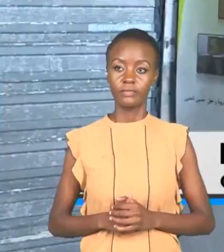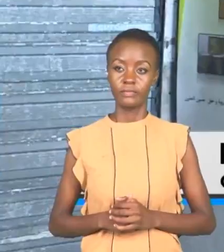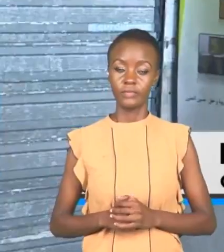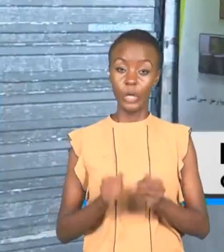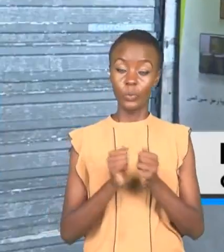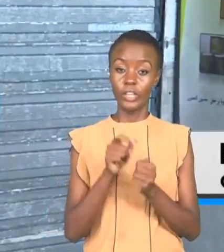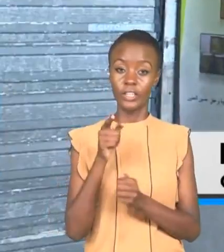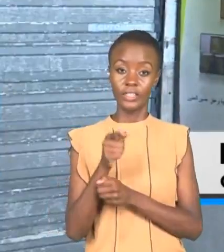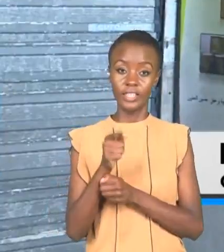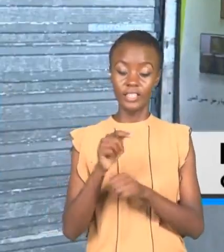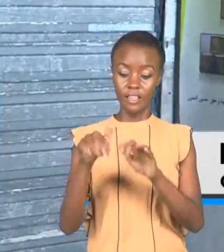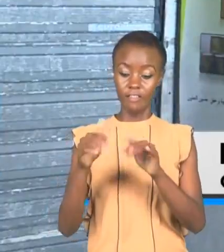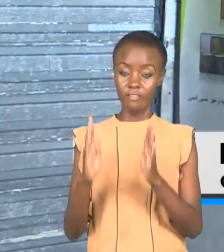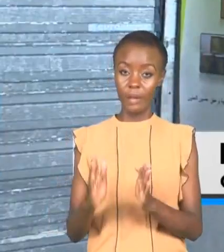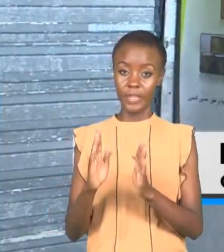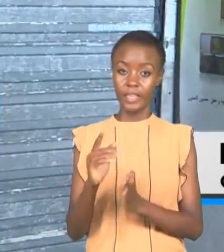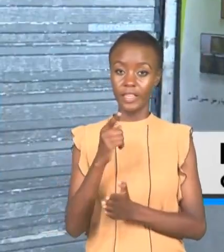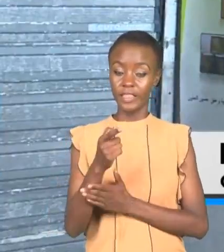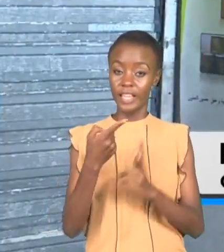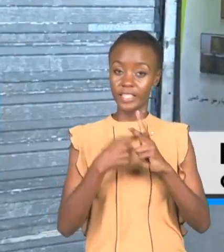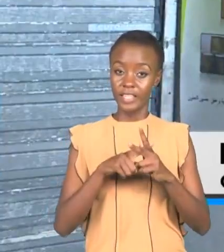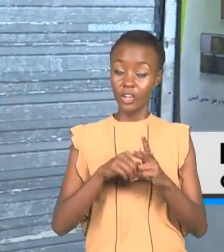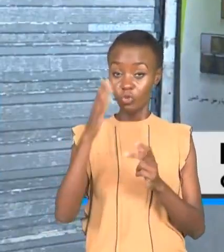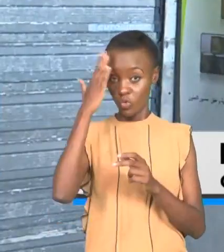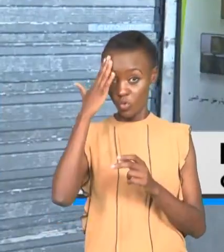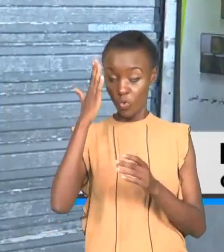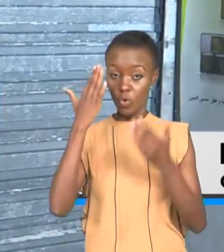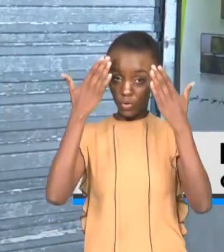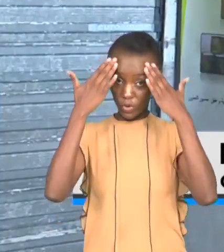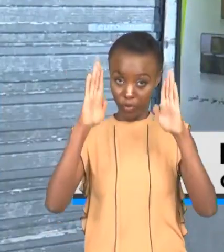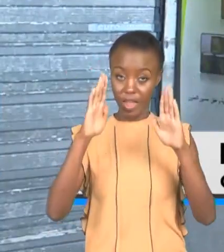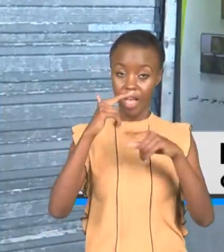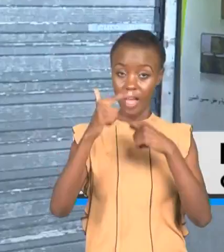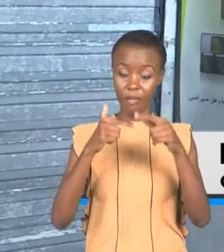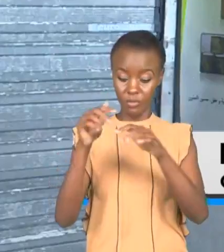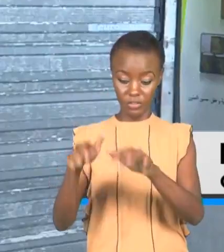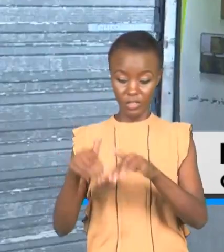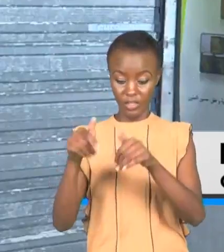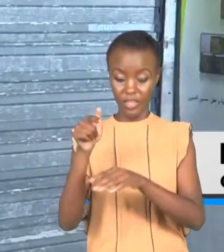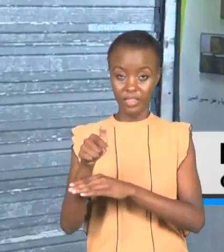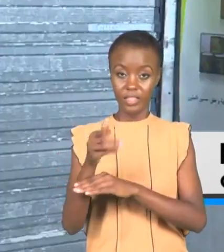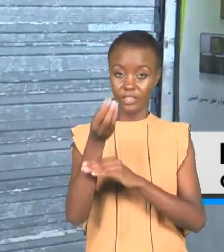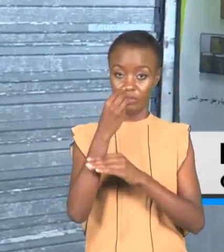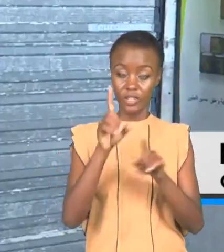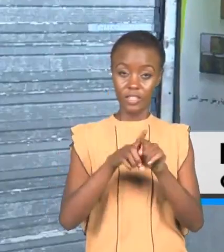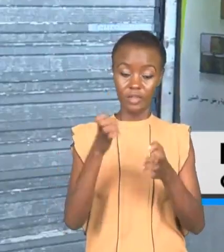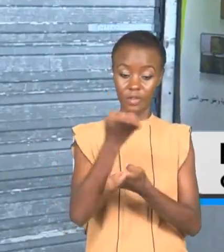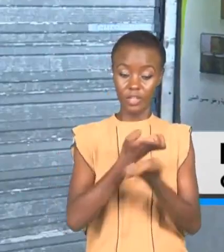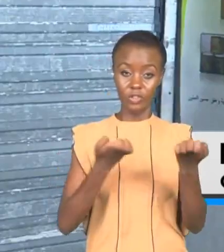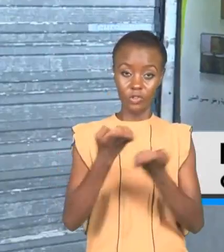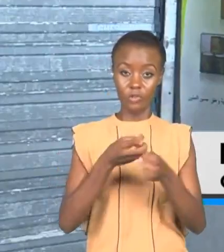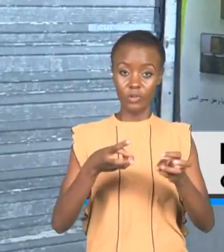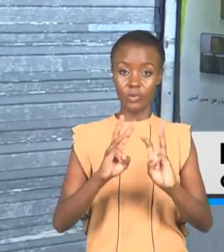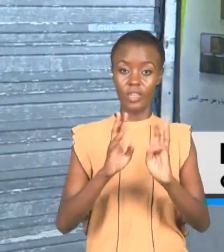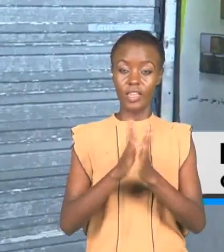With regards to the farmers, they have started to become aware of the importance of cultivating this product as an economic alternative